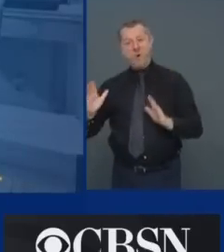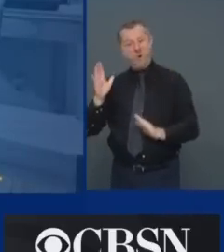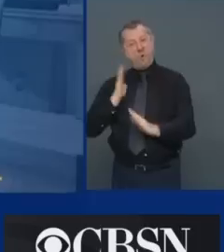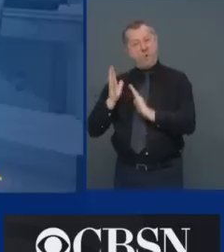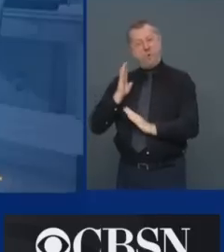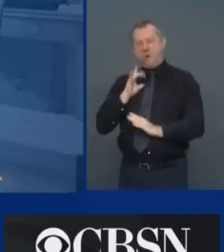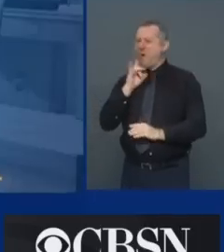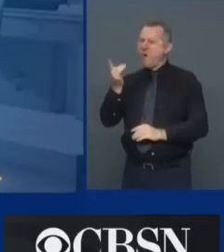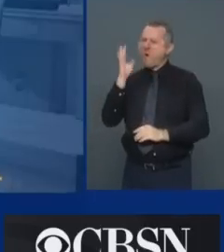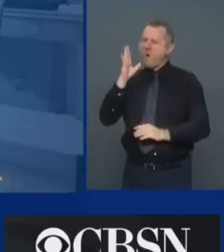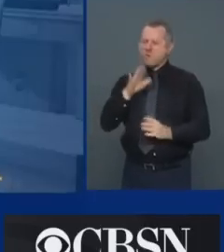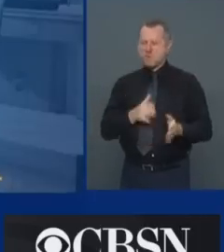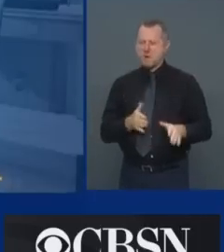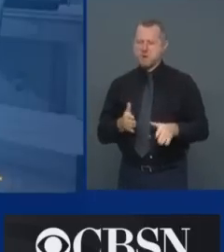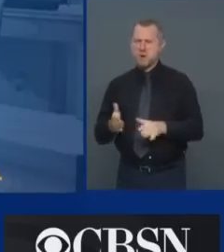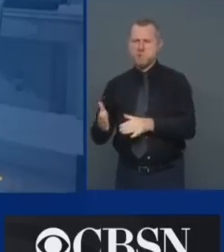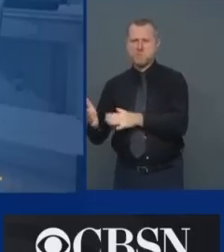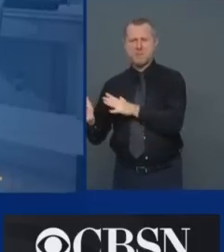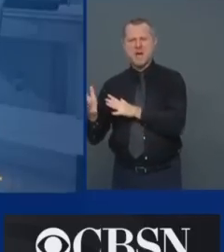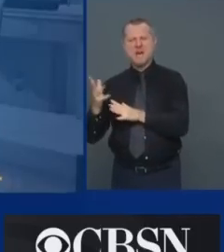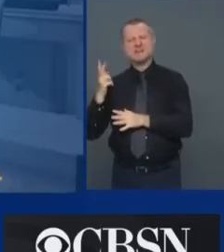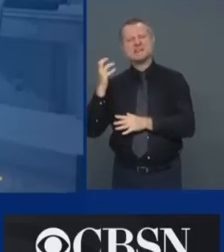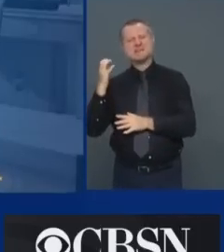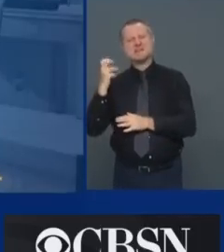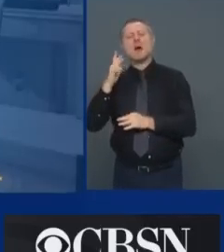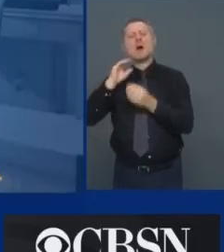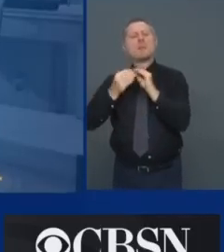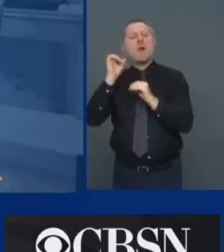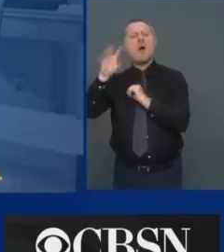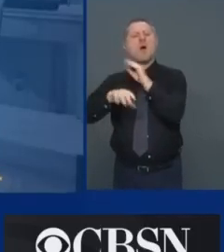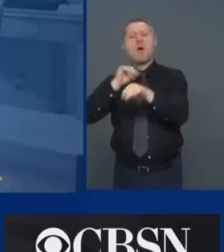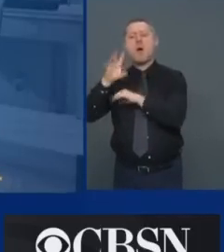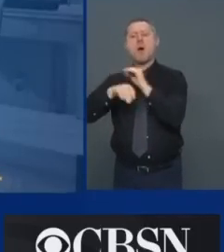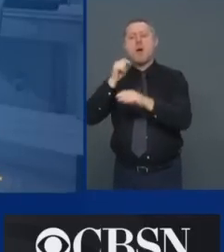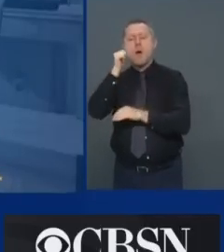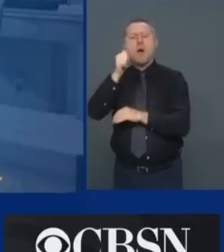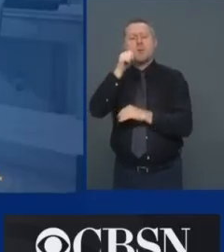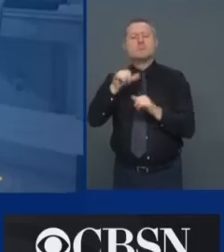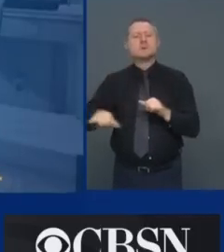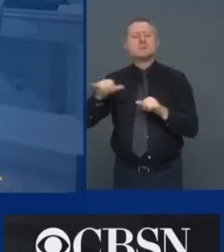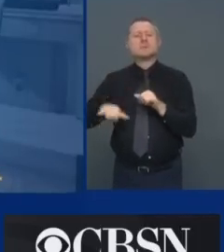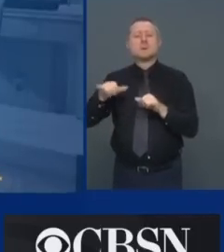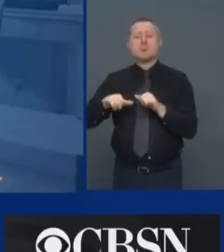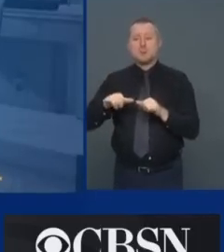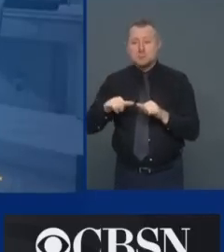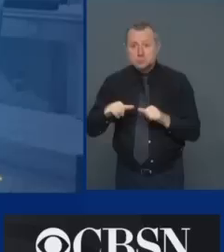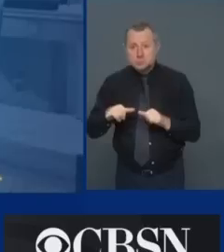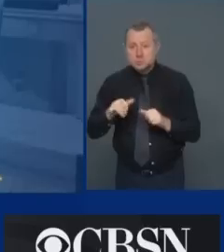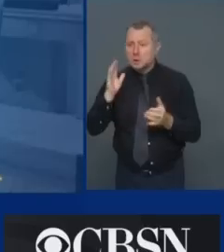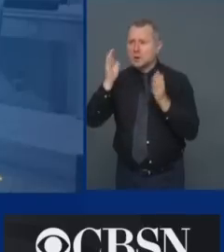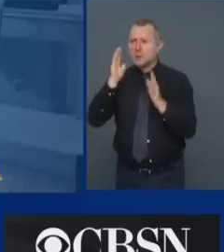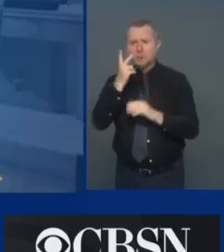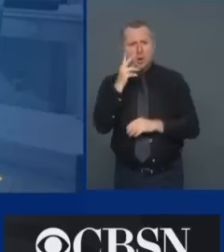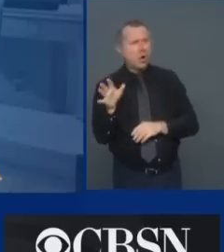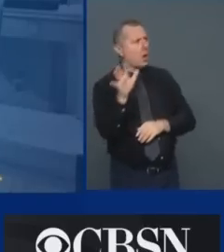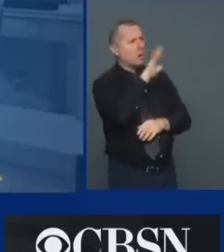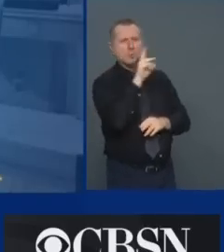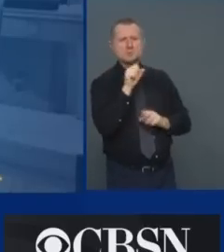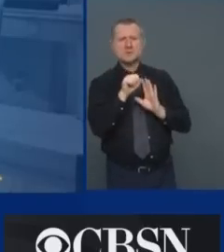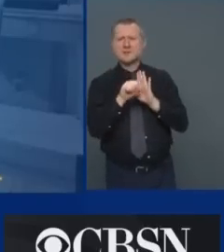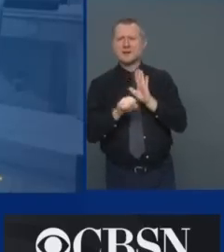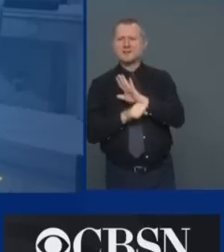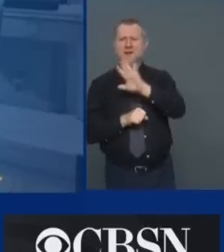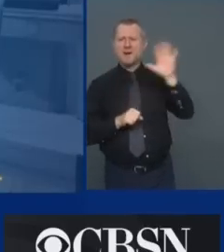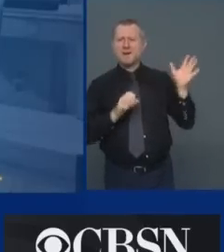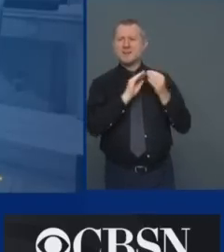Literally in the hundreds for days. And you see what's going on around the country, right? Numbers are still numbers. Facts are